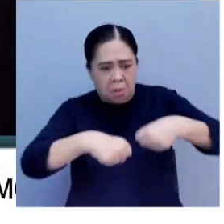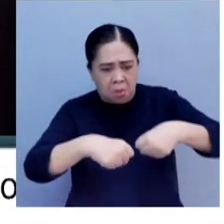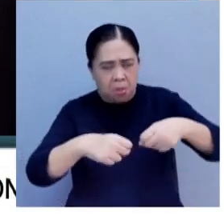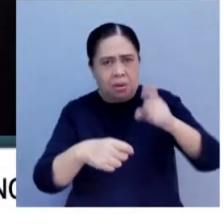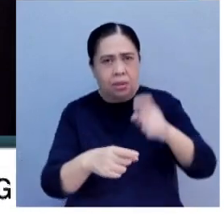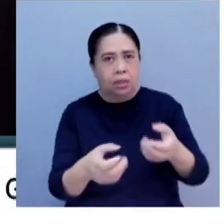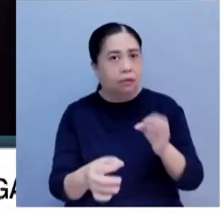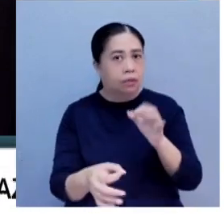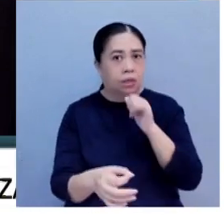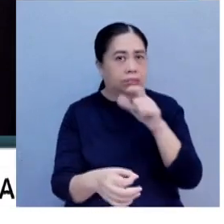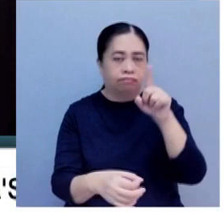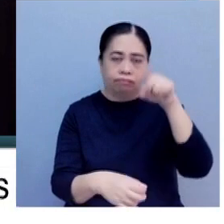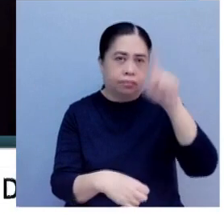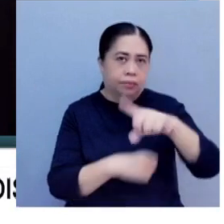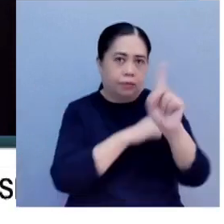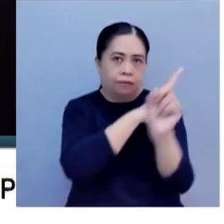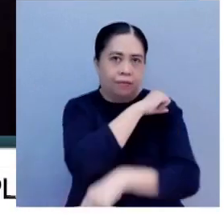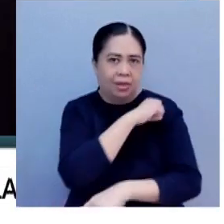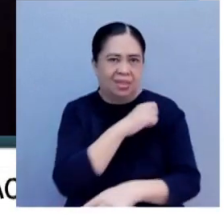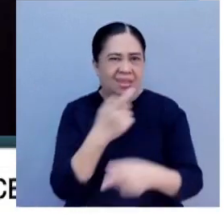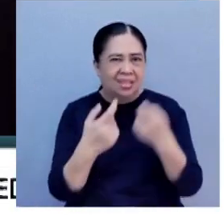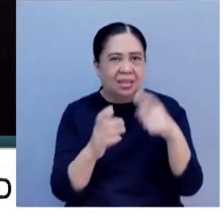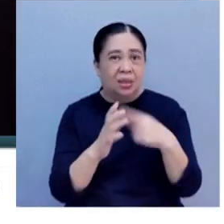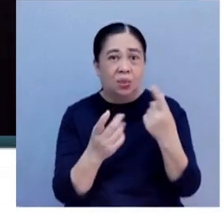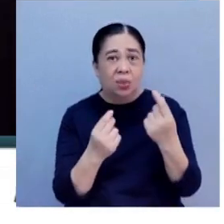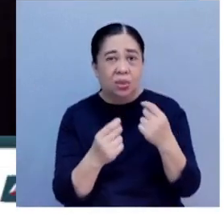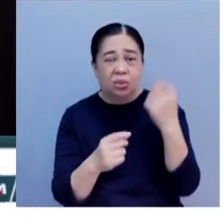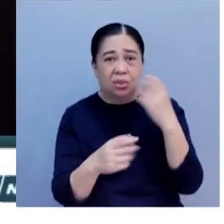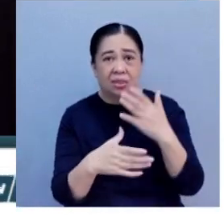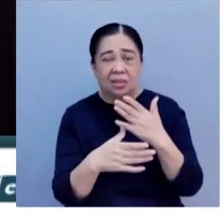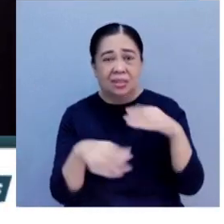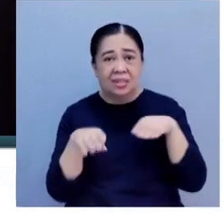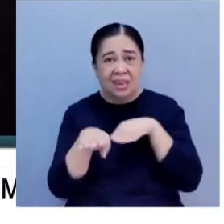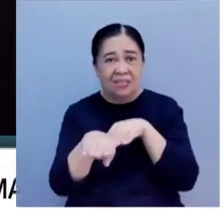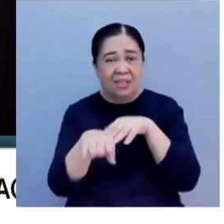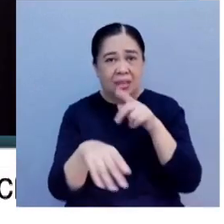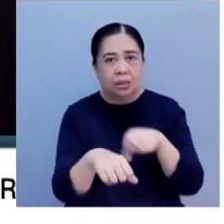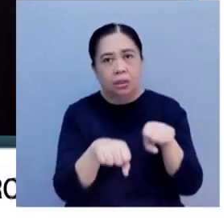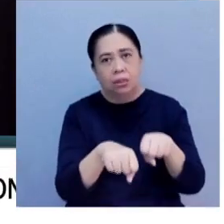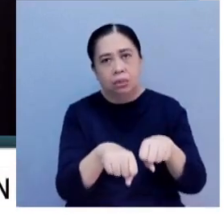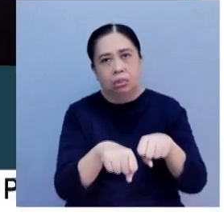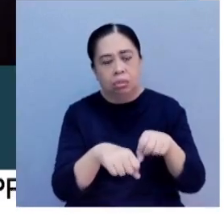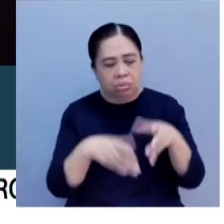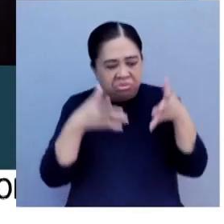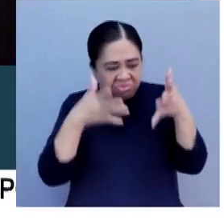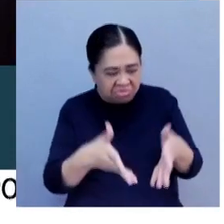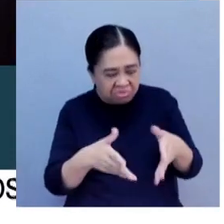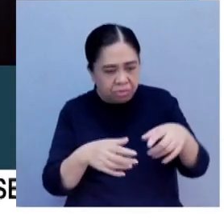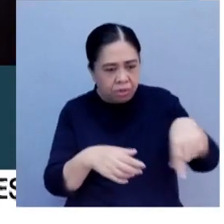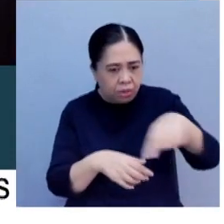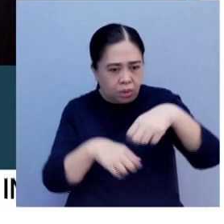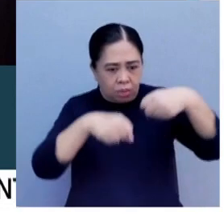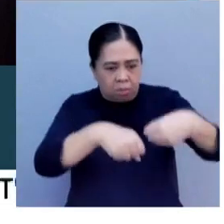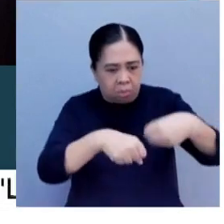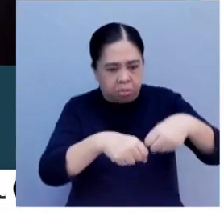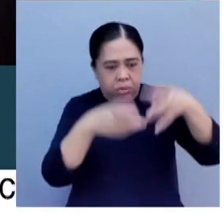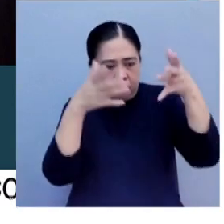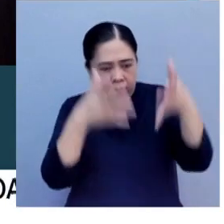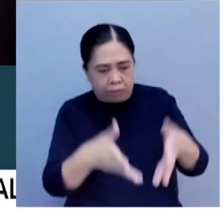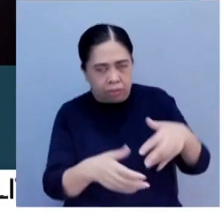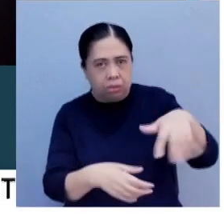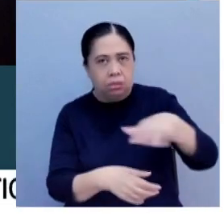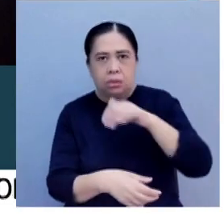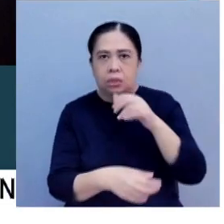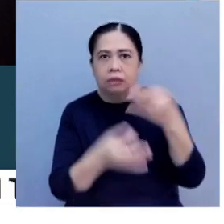or else they will be fined. Because commonly, what causes traffic also are holes or ongoing construction that are